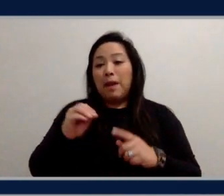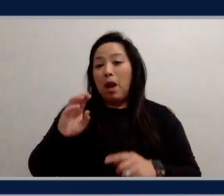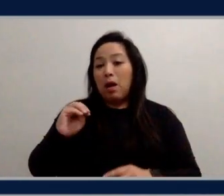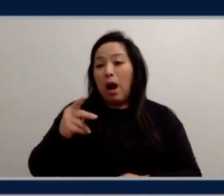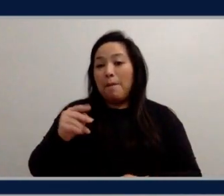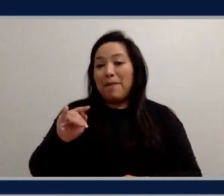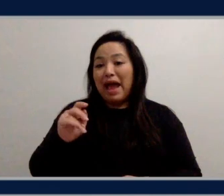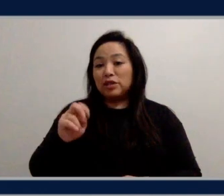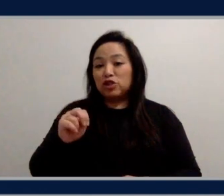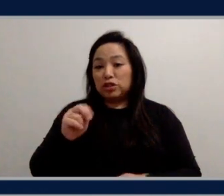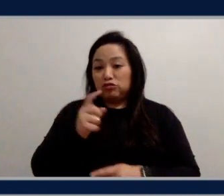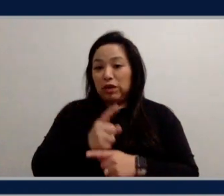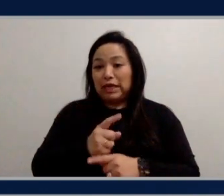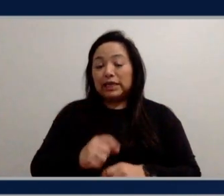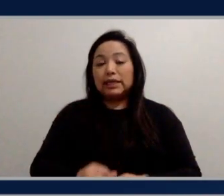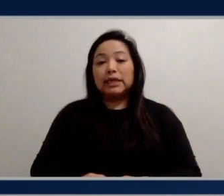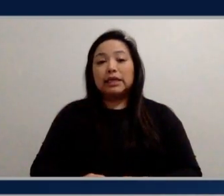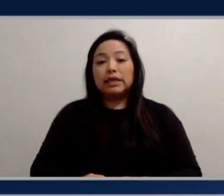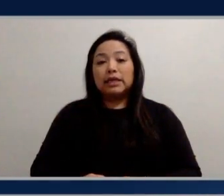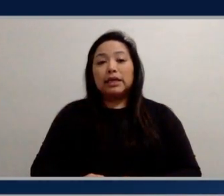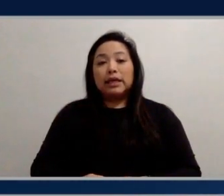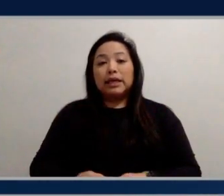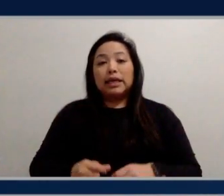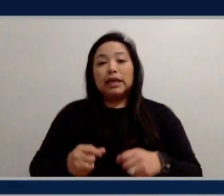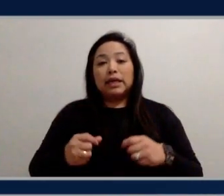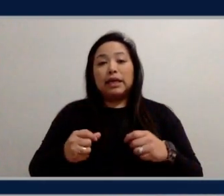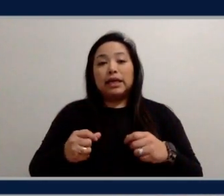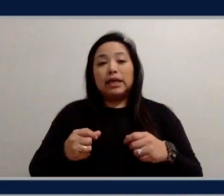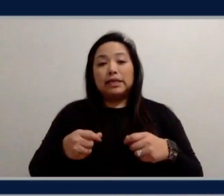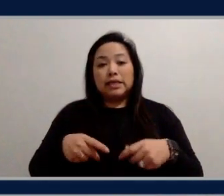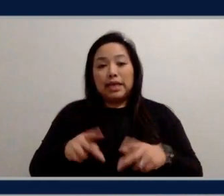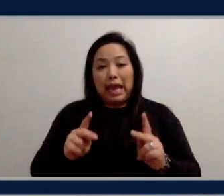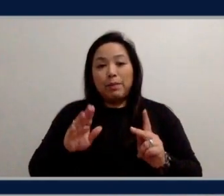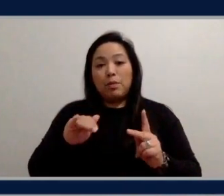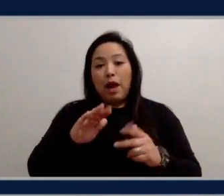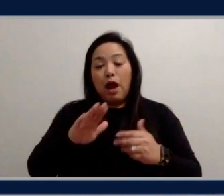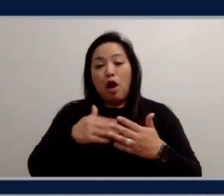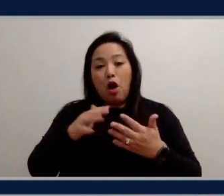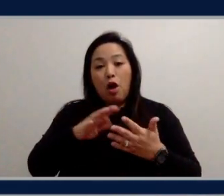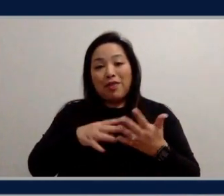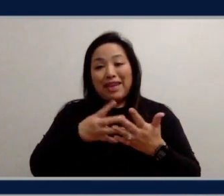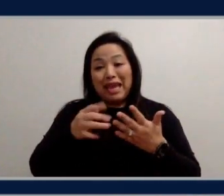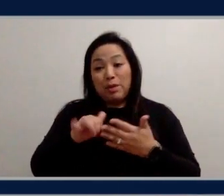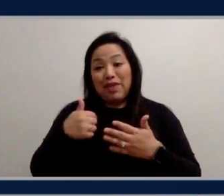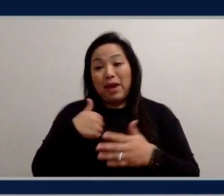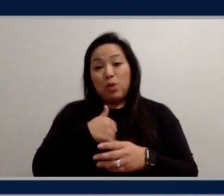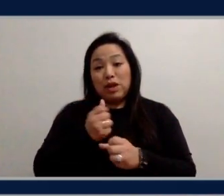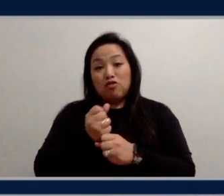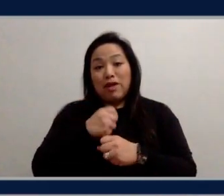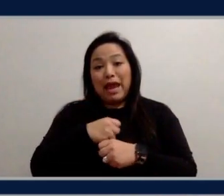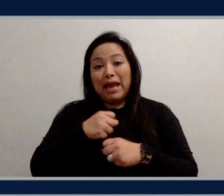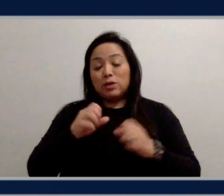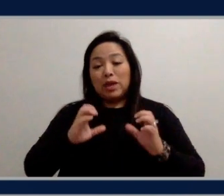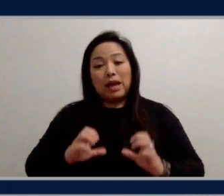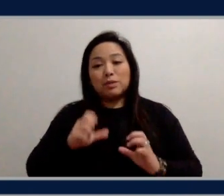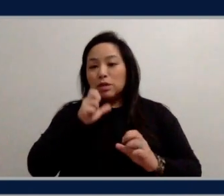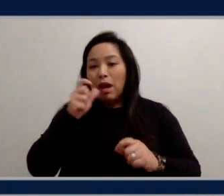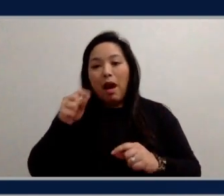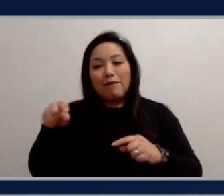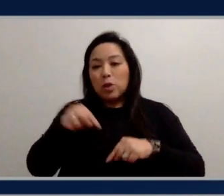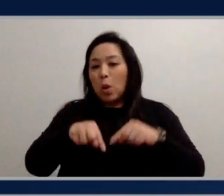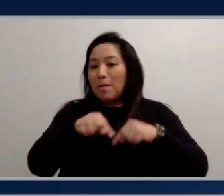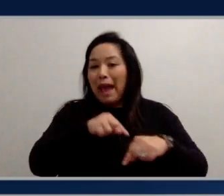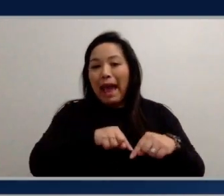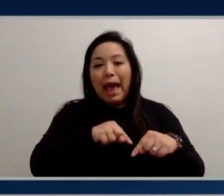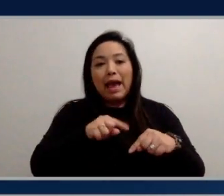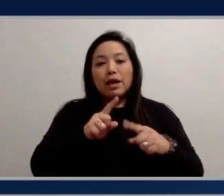talking about, right? Mm-hmm. It's enabled by default on the tables which we create, so the customers don't have to really go back to the tables, enable or disable it. It's managed